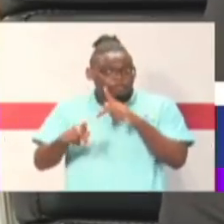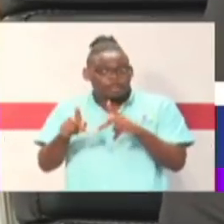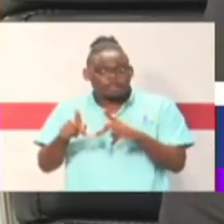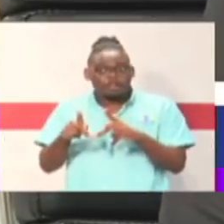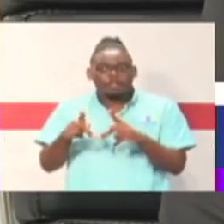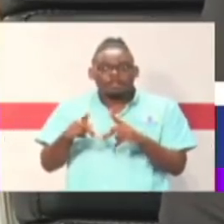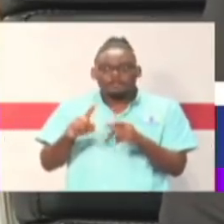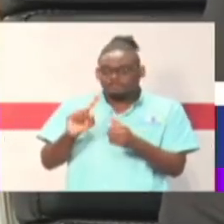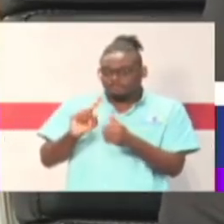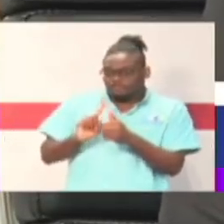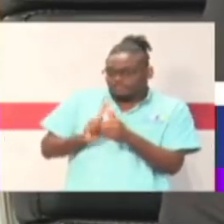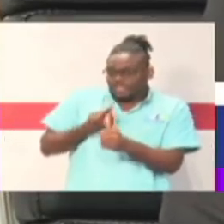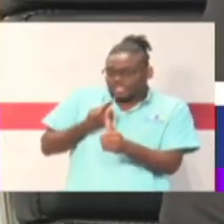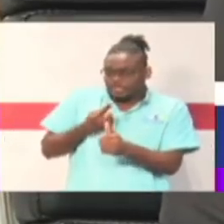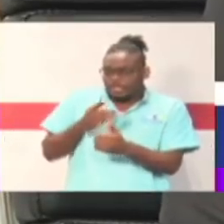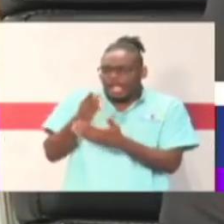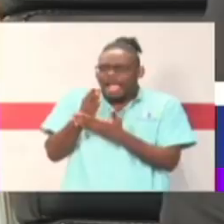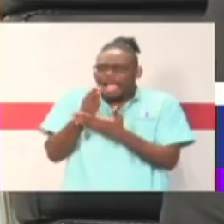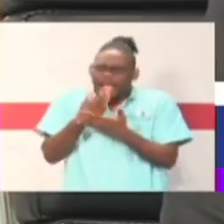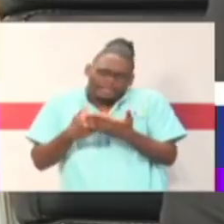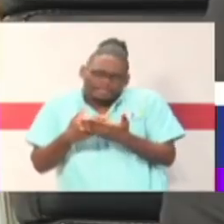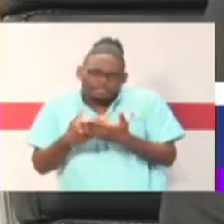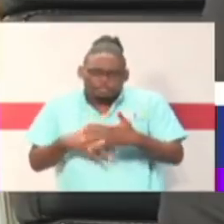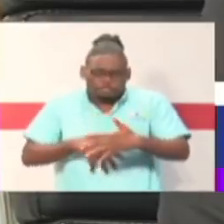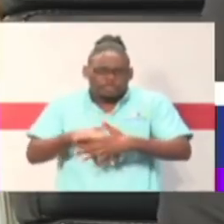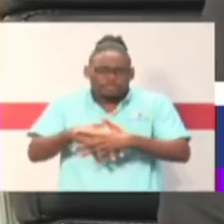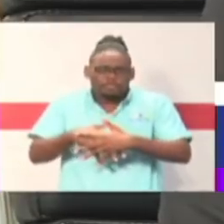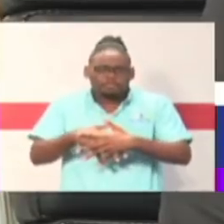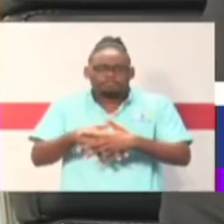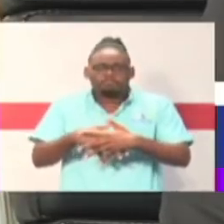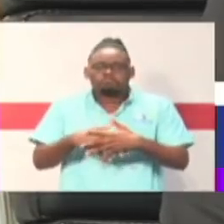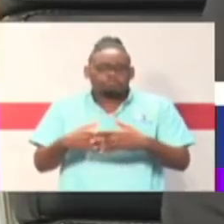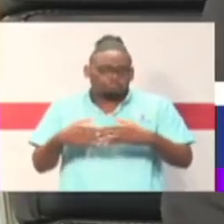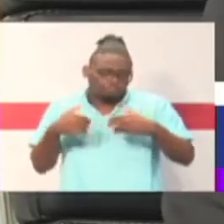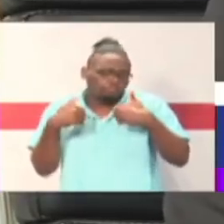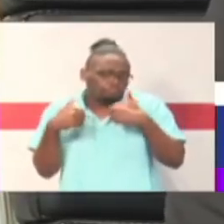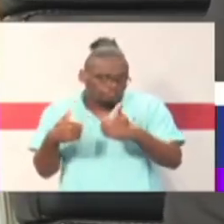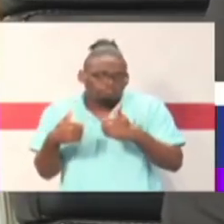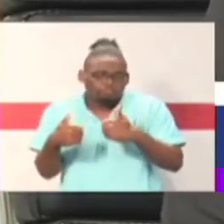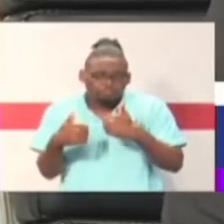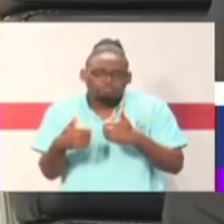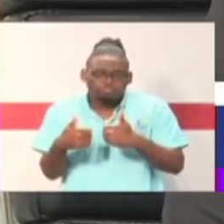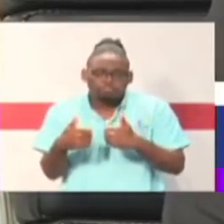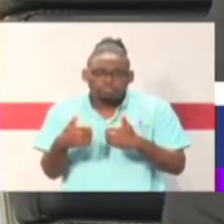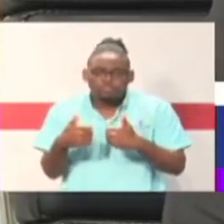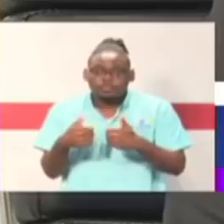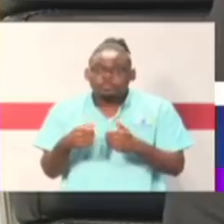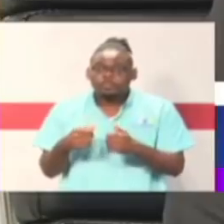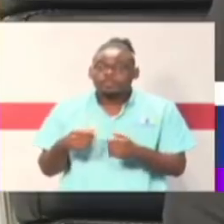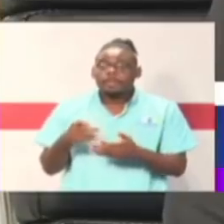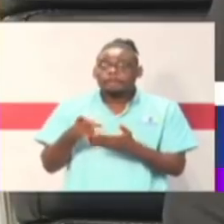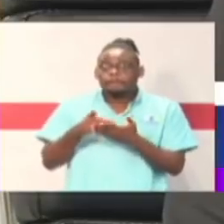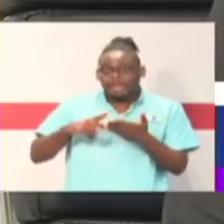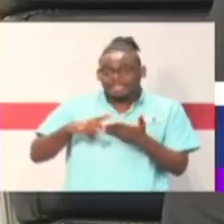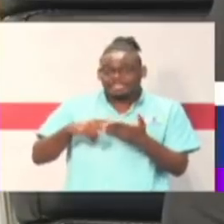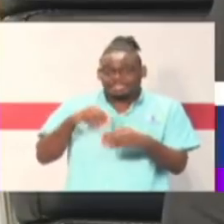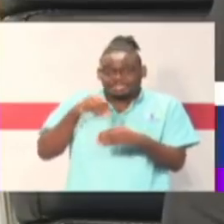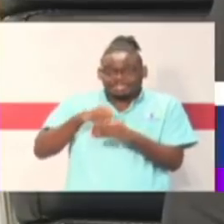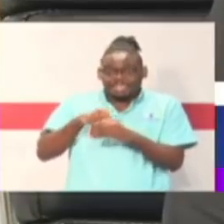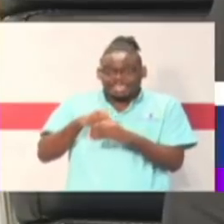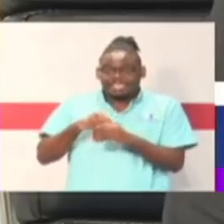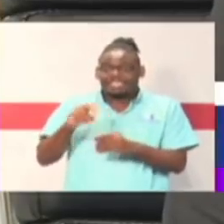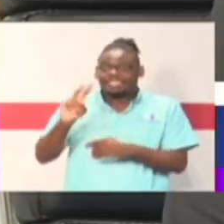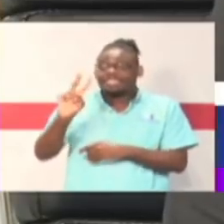generally were quite well in terms of the numbers. Persons in the second half of pregnancy, those with